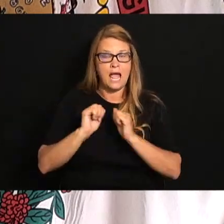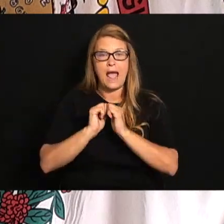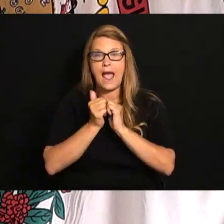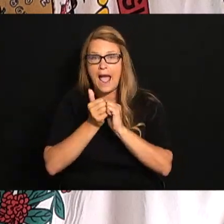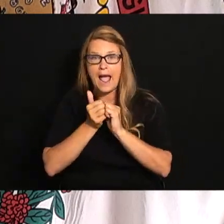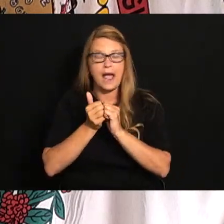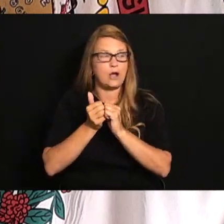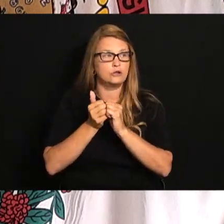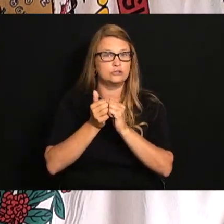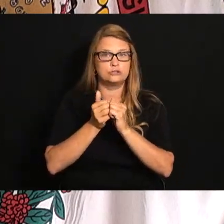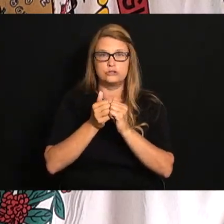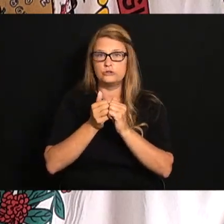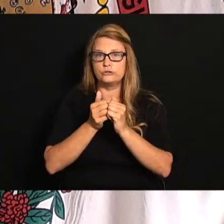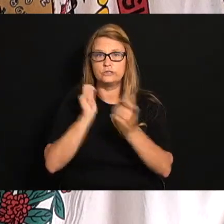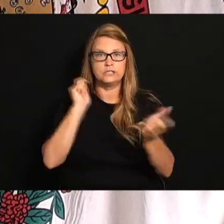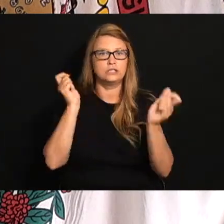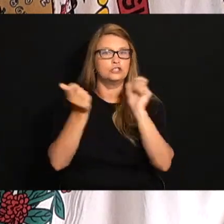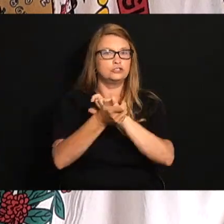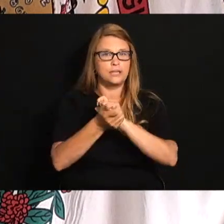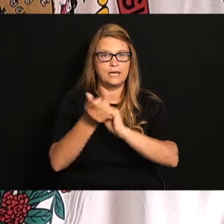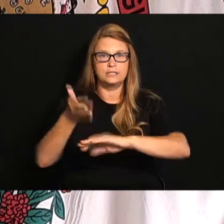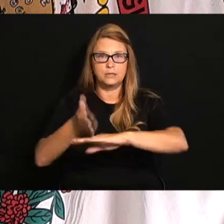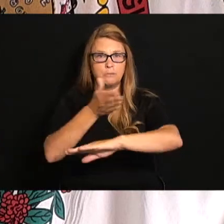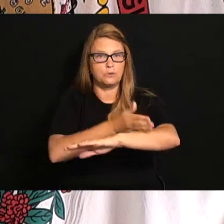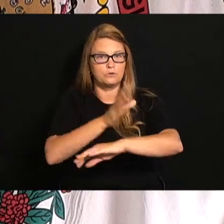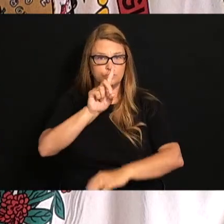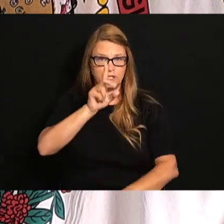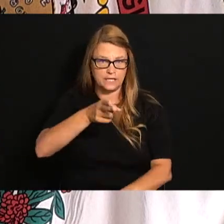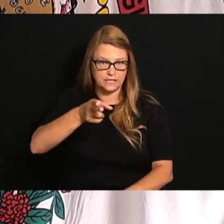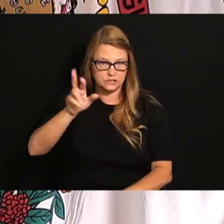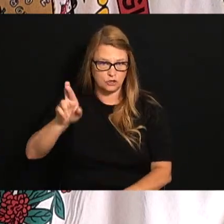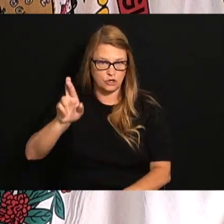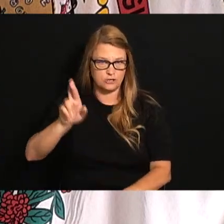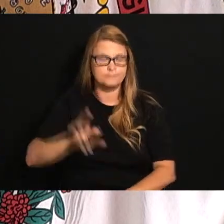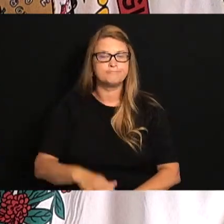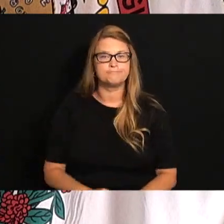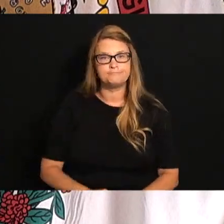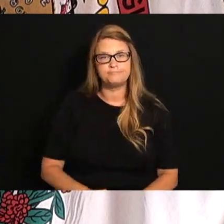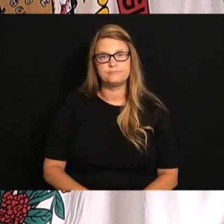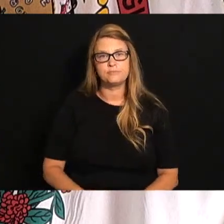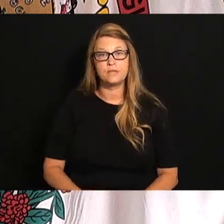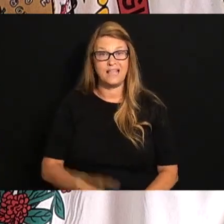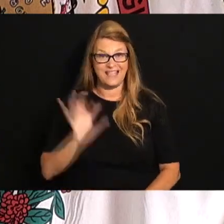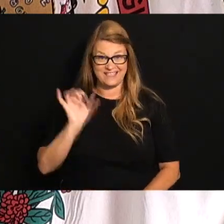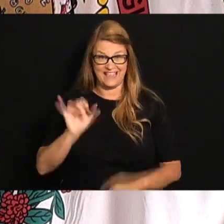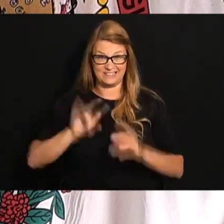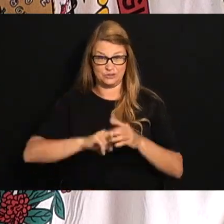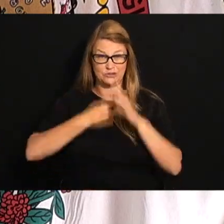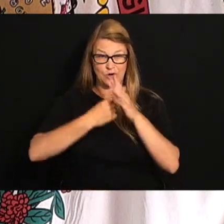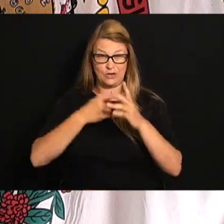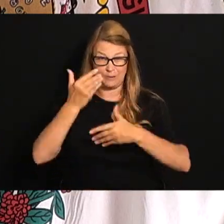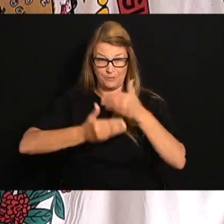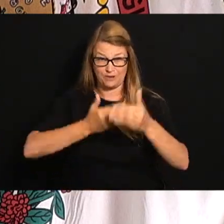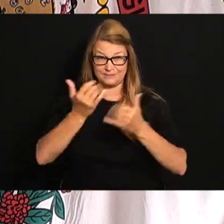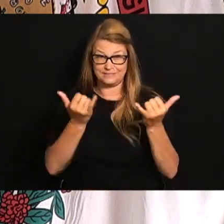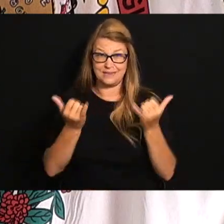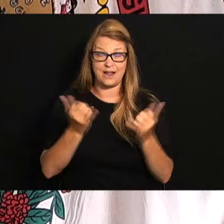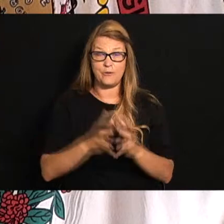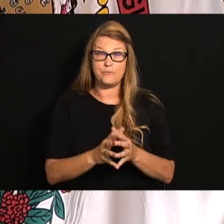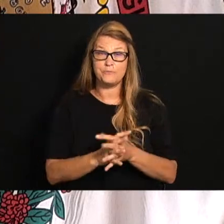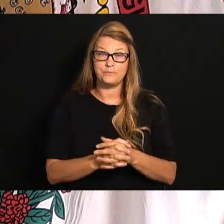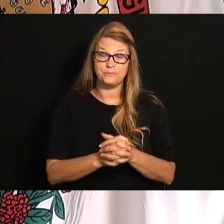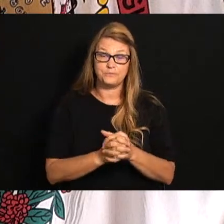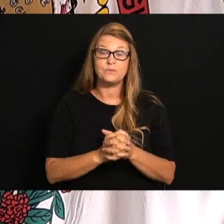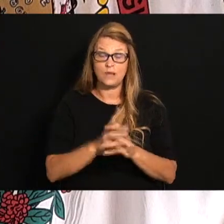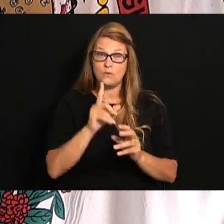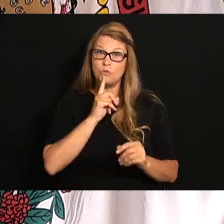to best shape DHHR going forward. So, we've got that in process and everything, and we